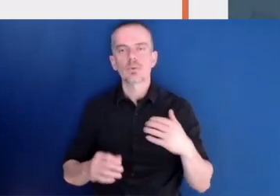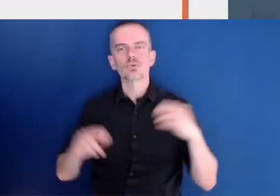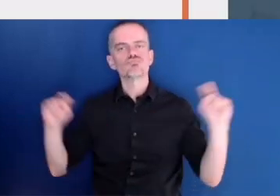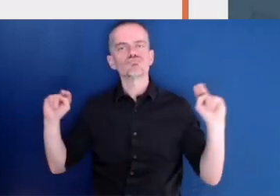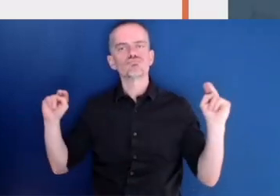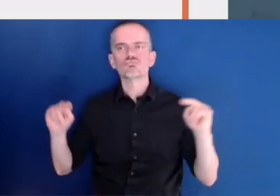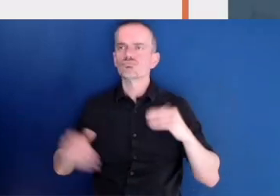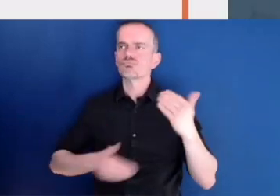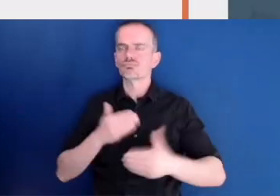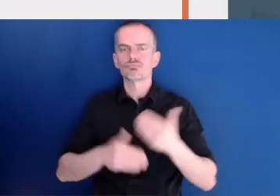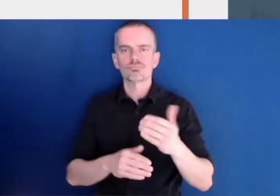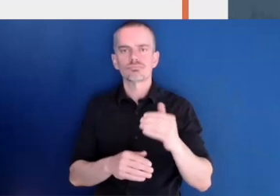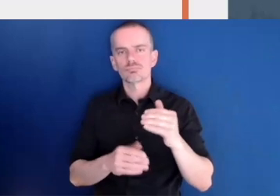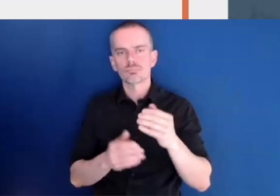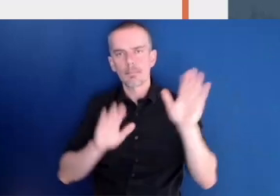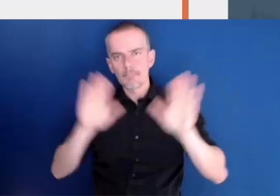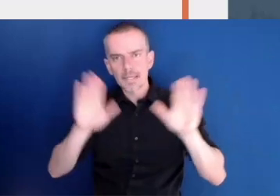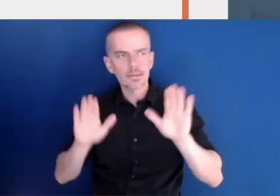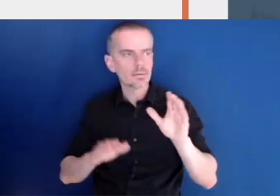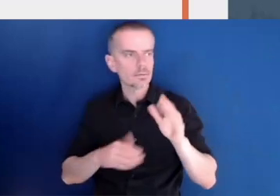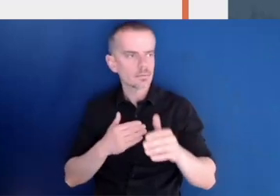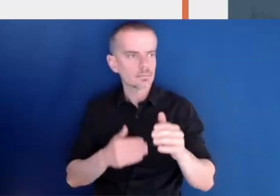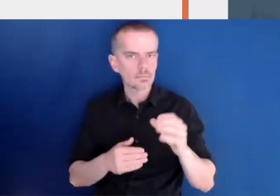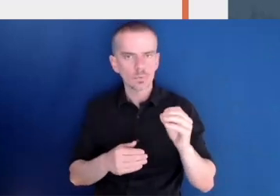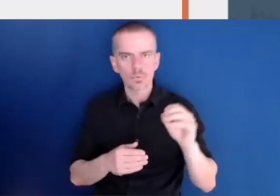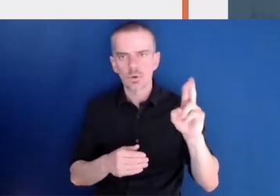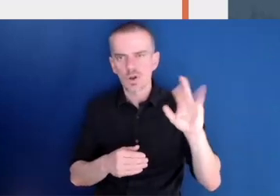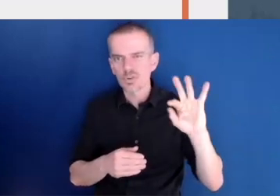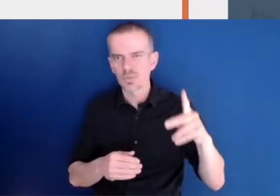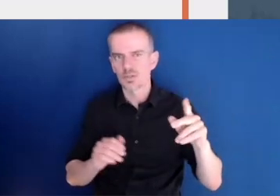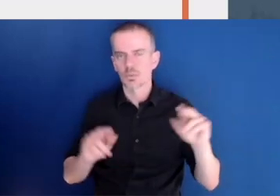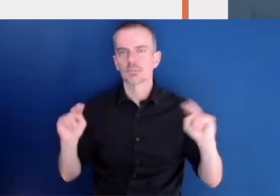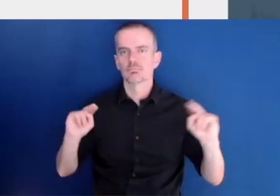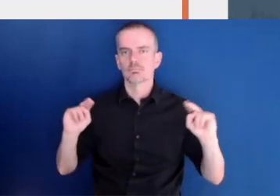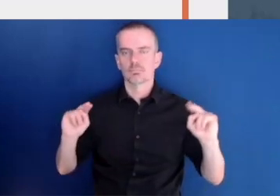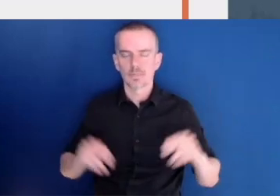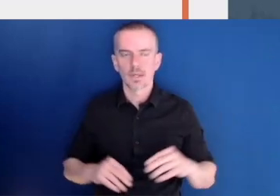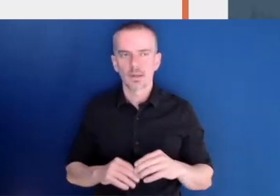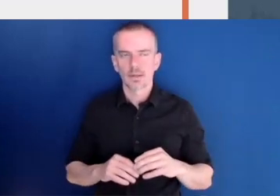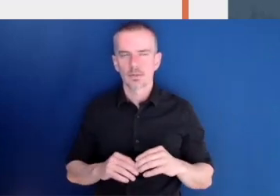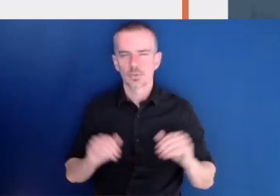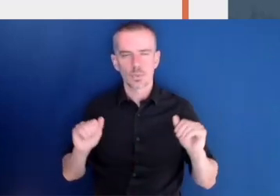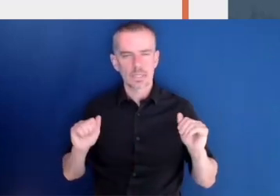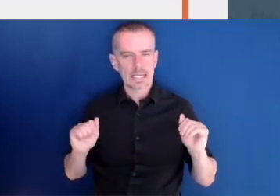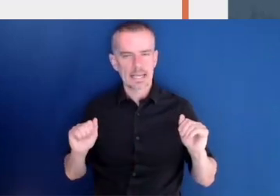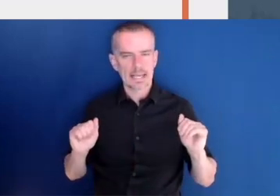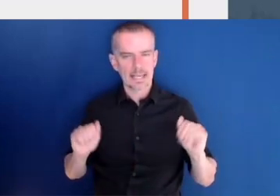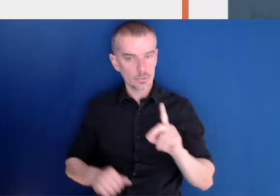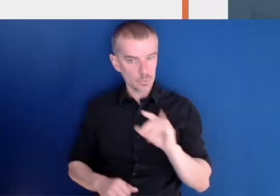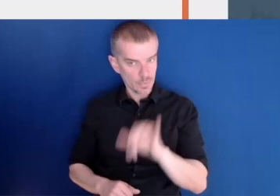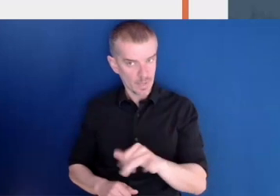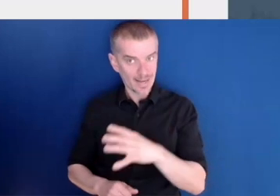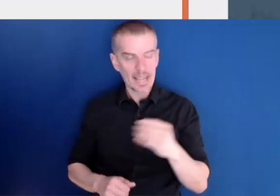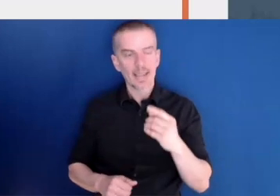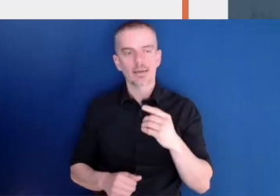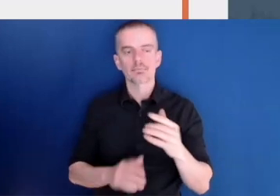RFP process. So, is there a way to do that, but also choose the desired partner